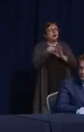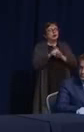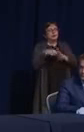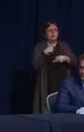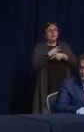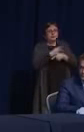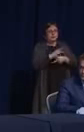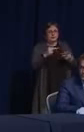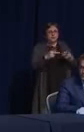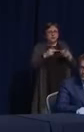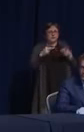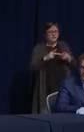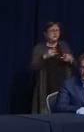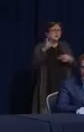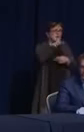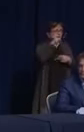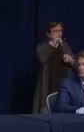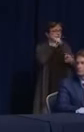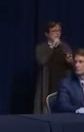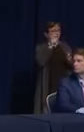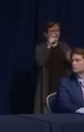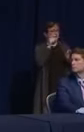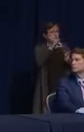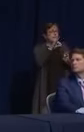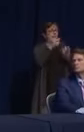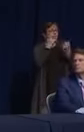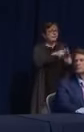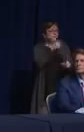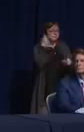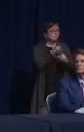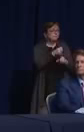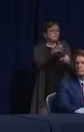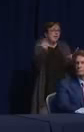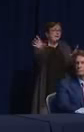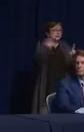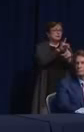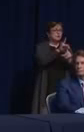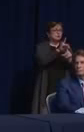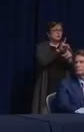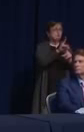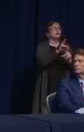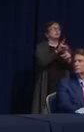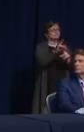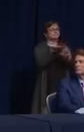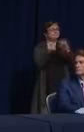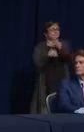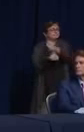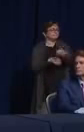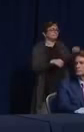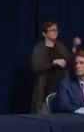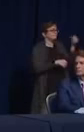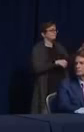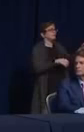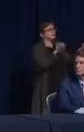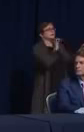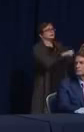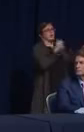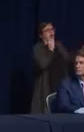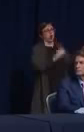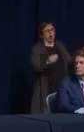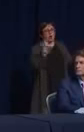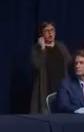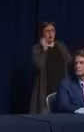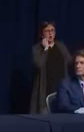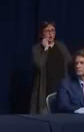And when they get exposed and they're home on quarantine, the pressure is even more acute because there's